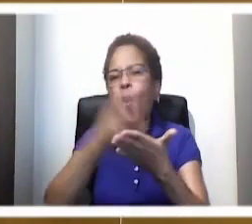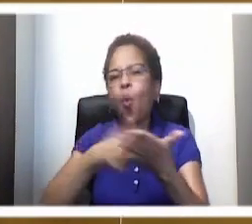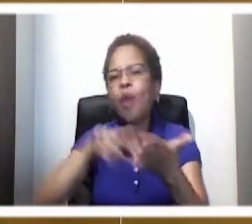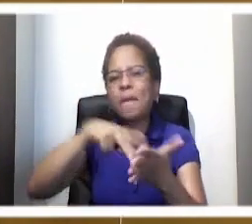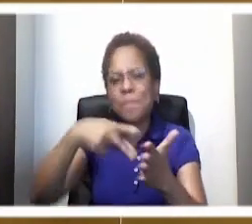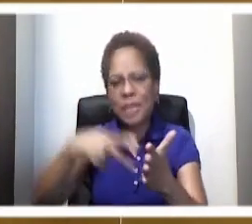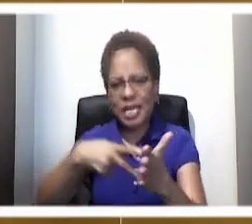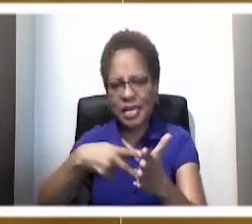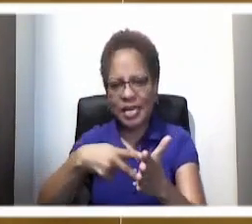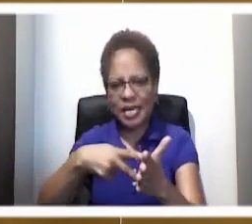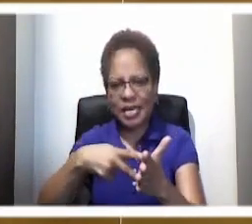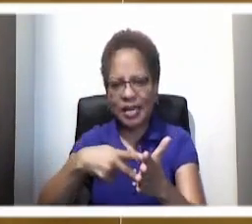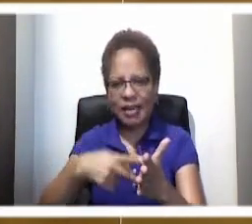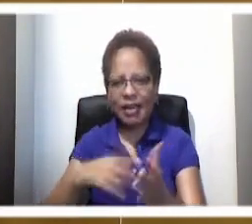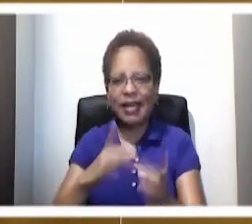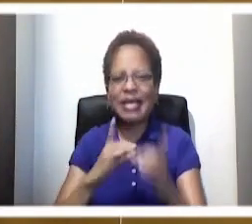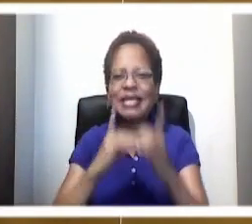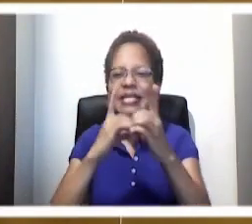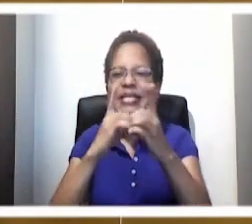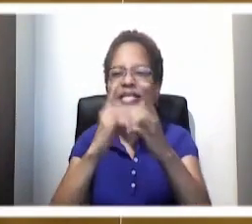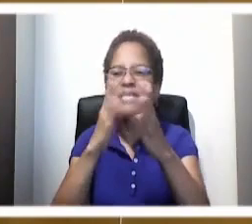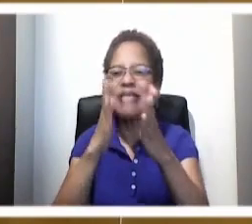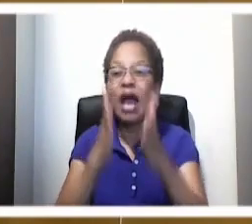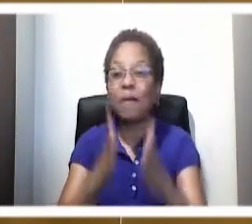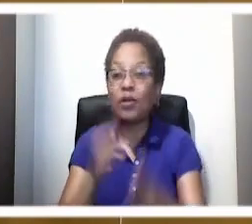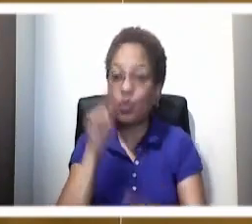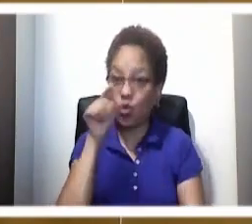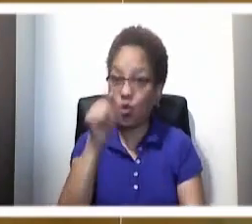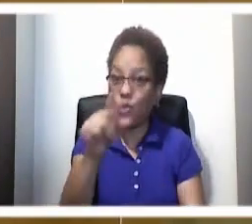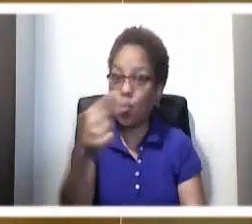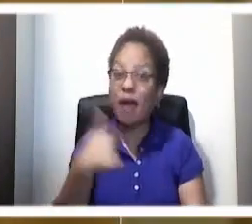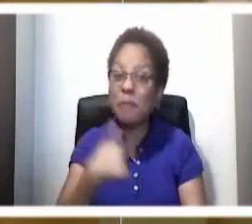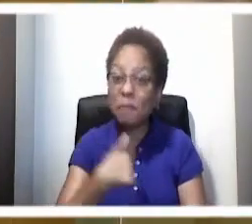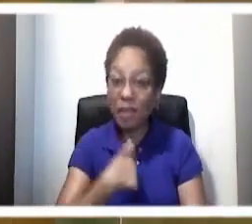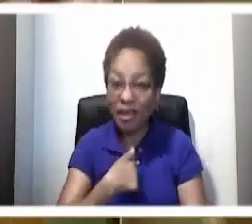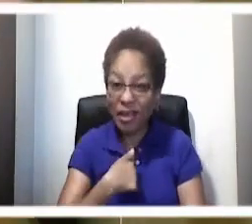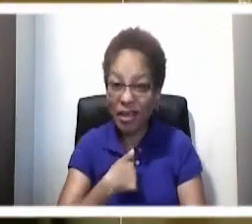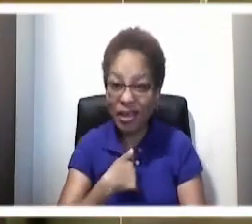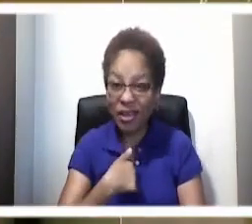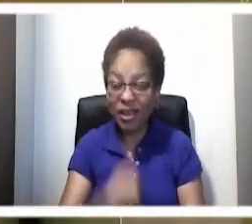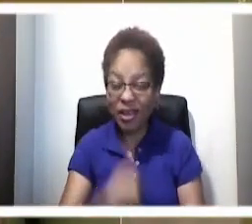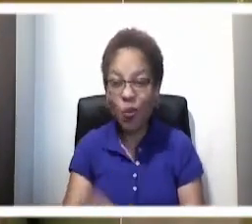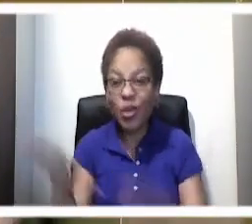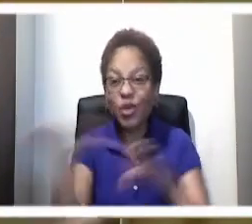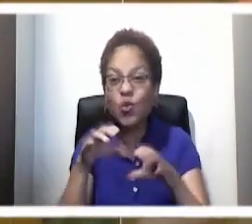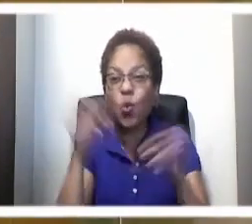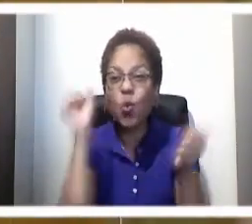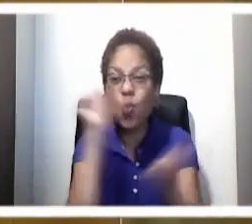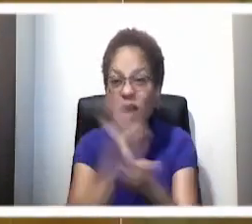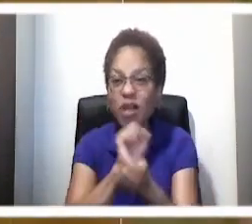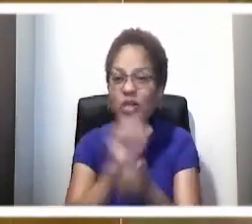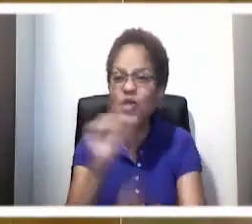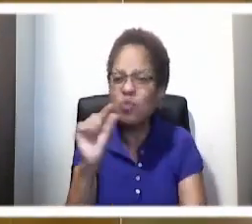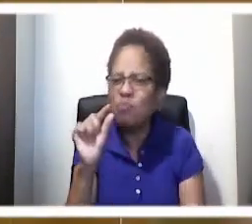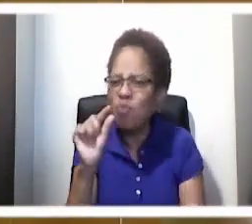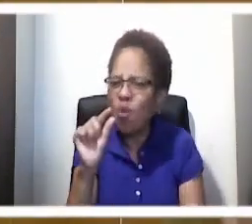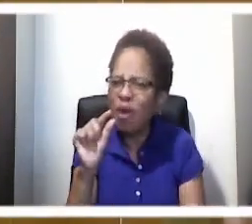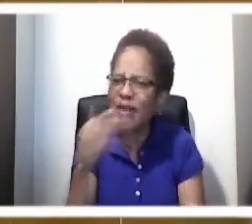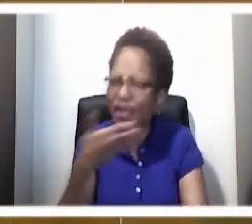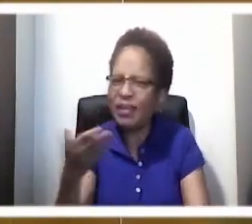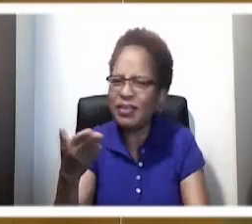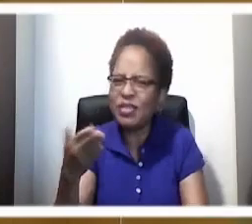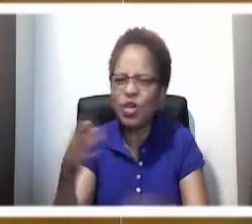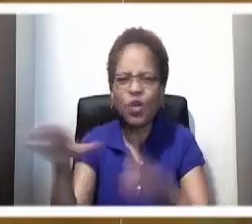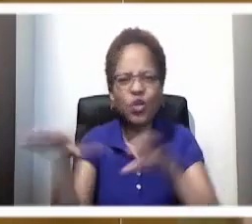small and ordinary actions. Not grandiose actions, but very small,